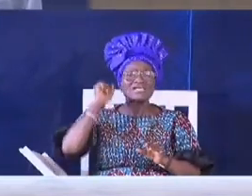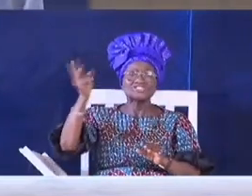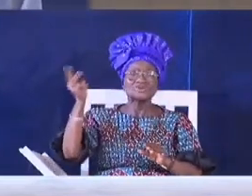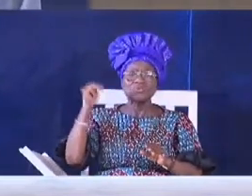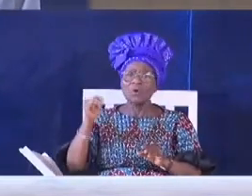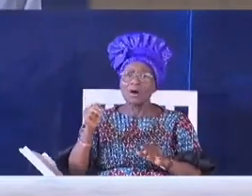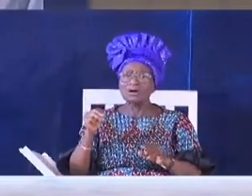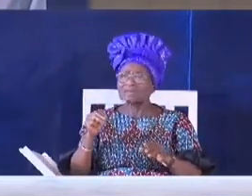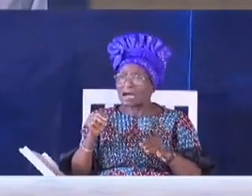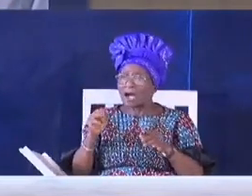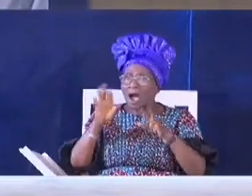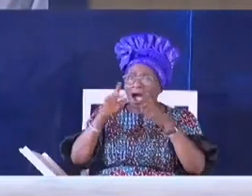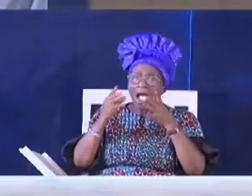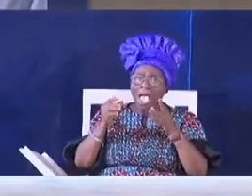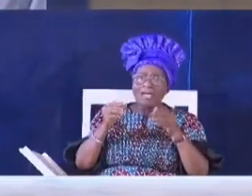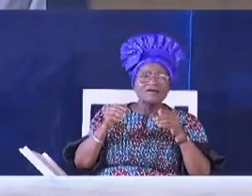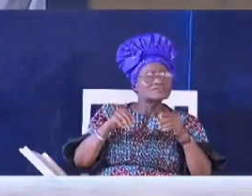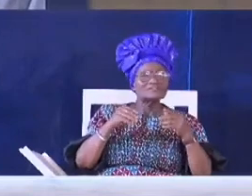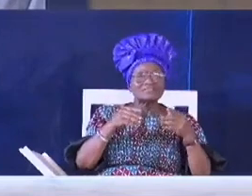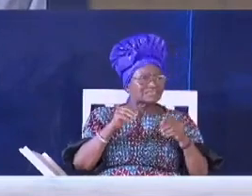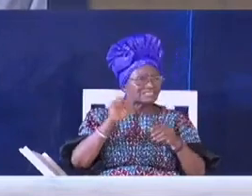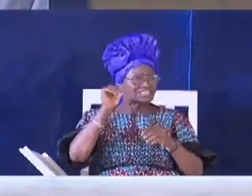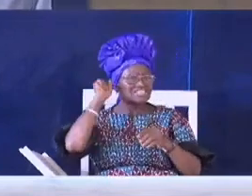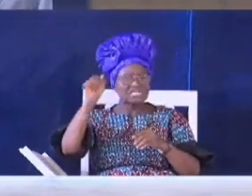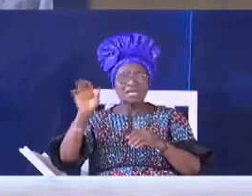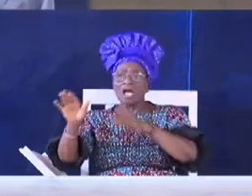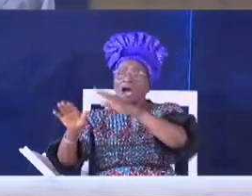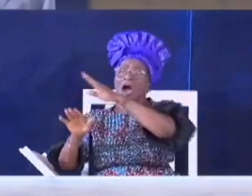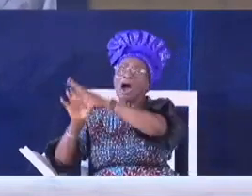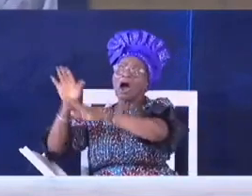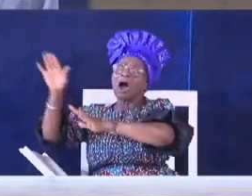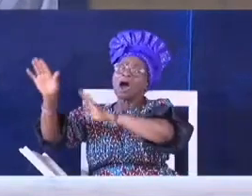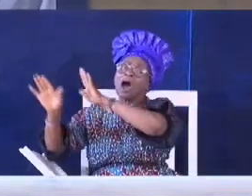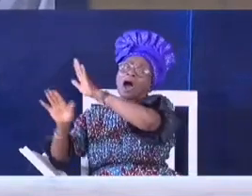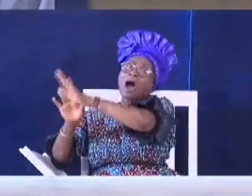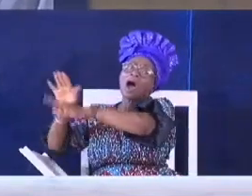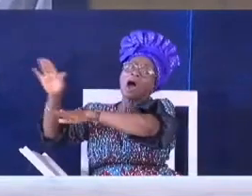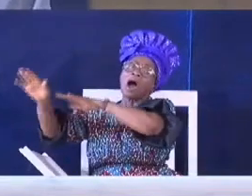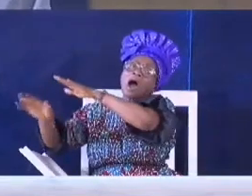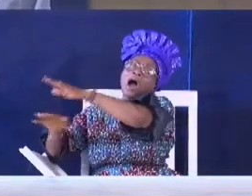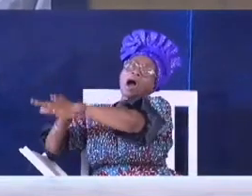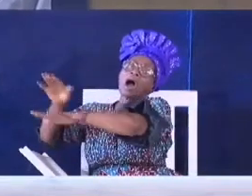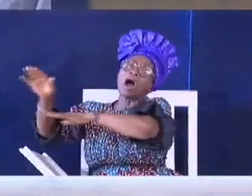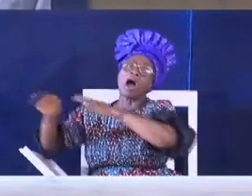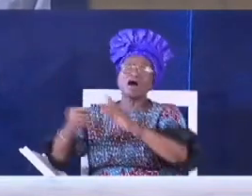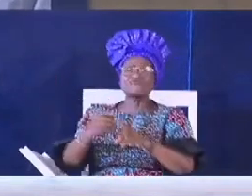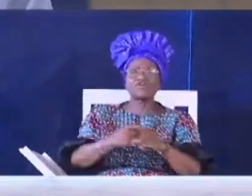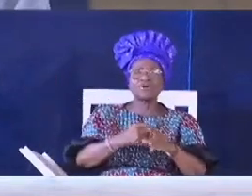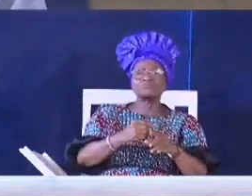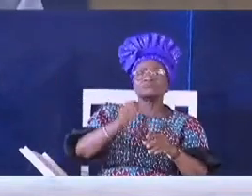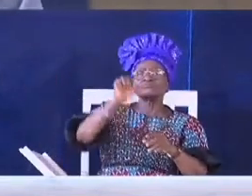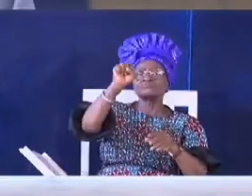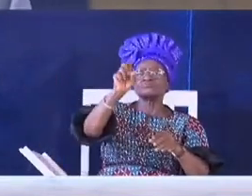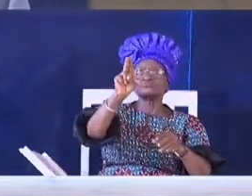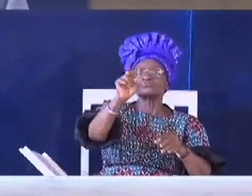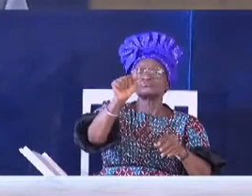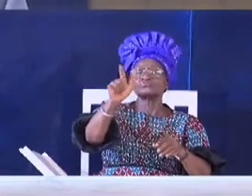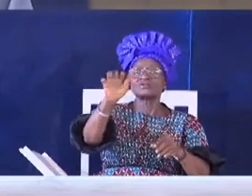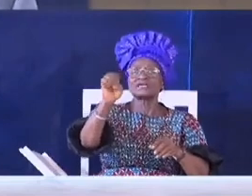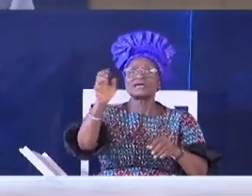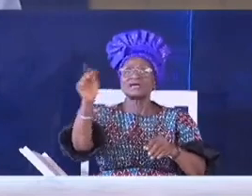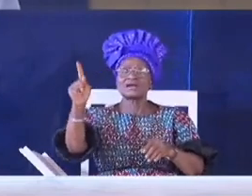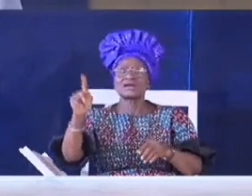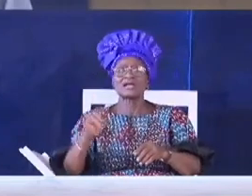trekked from Surulere, those of you who know Lagos, from Surulere to Palm Grove, before she